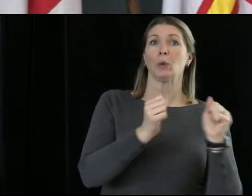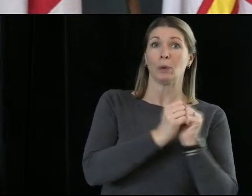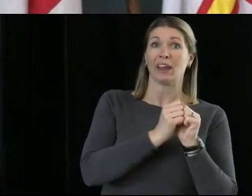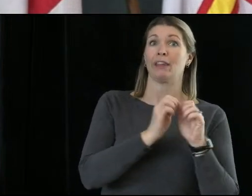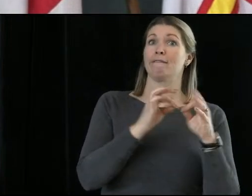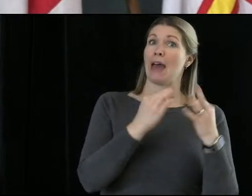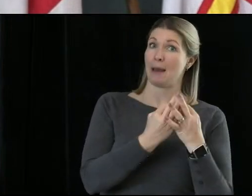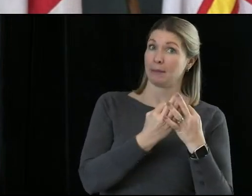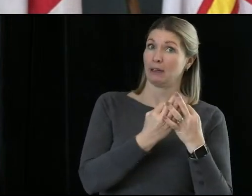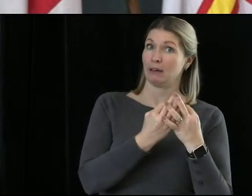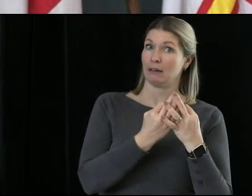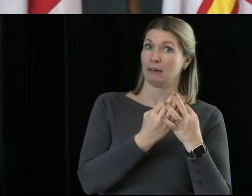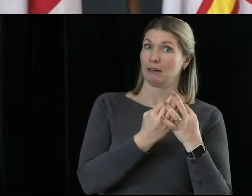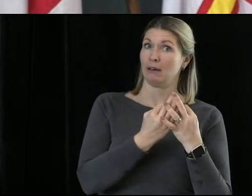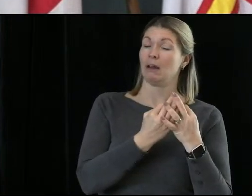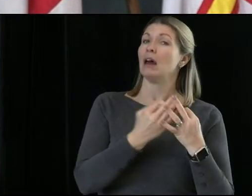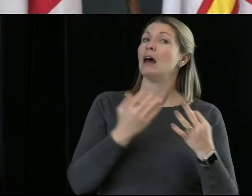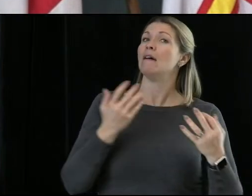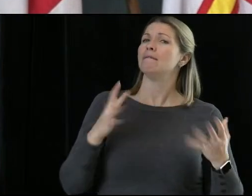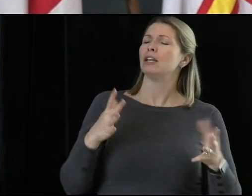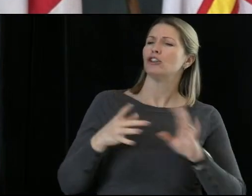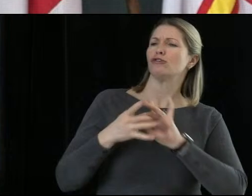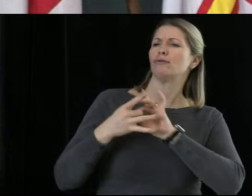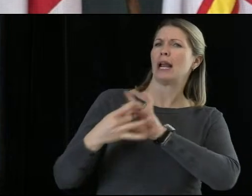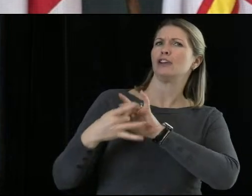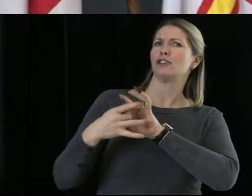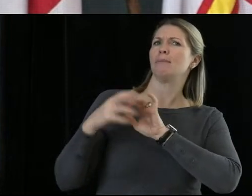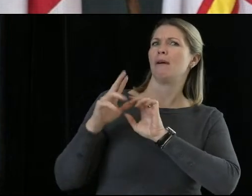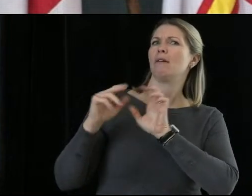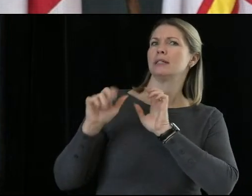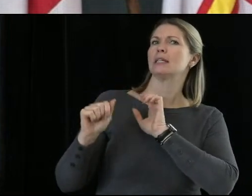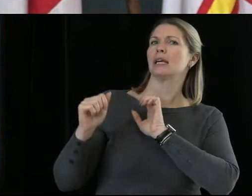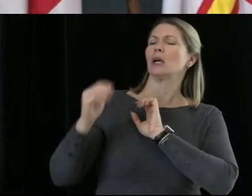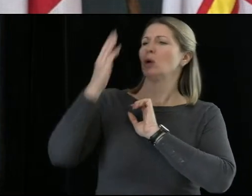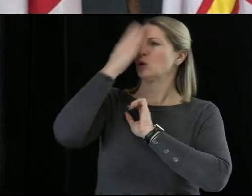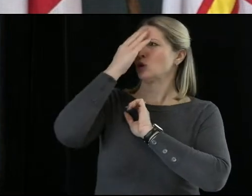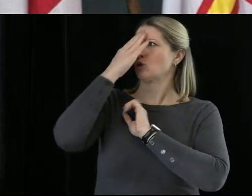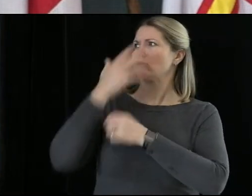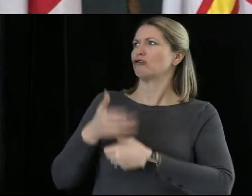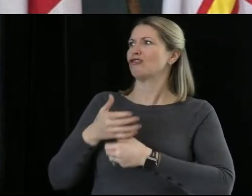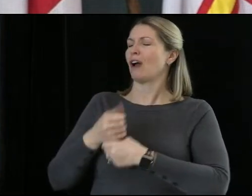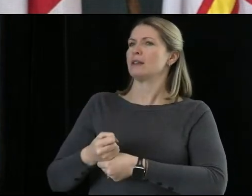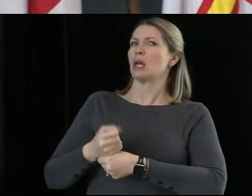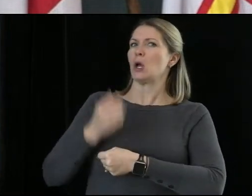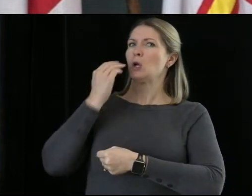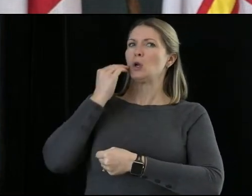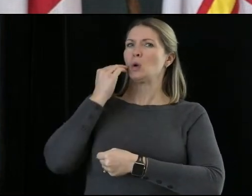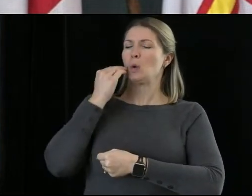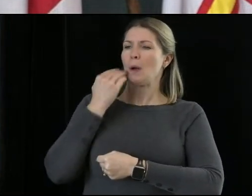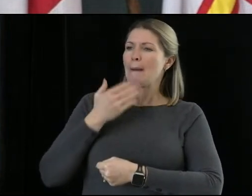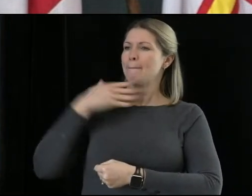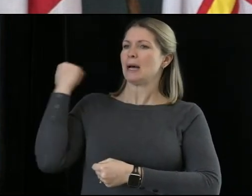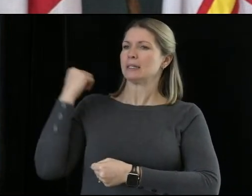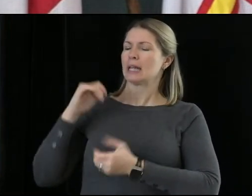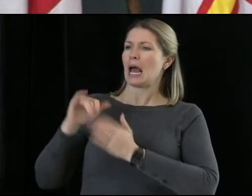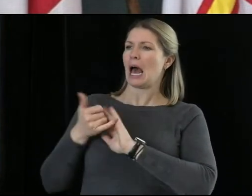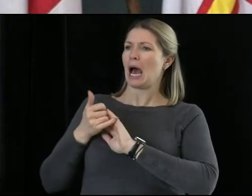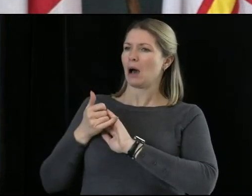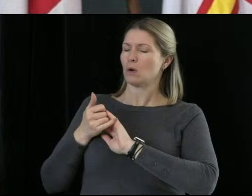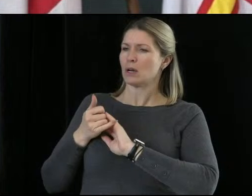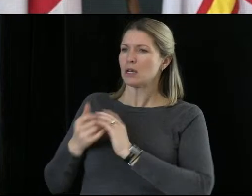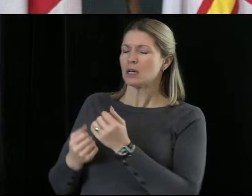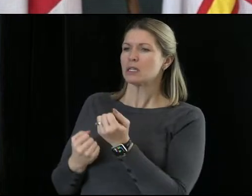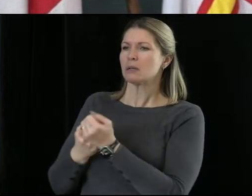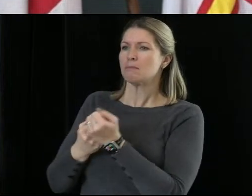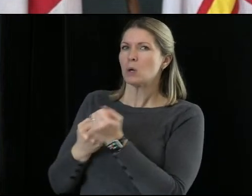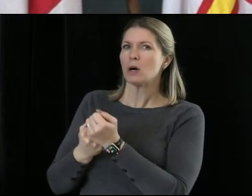that, they could trust us. We were trying to do this in the best way possible to support them and try to find